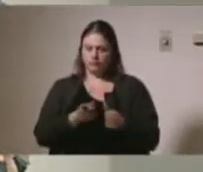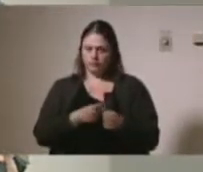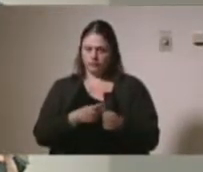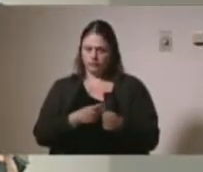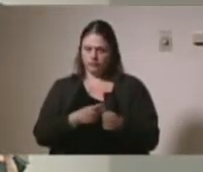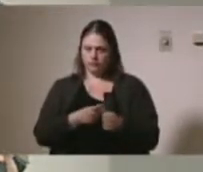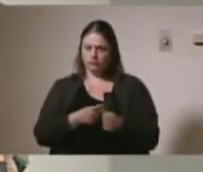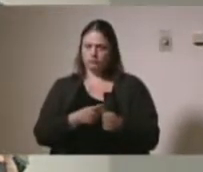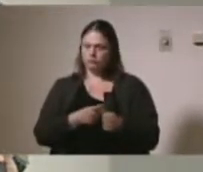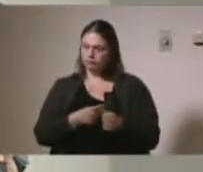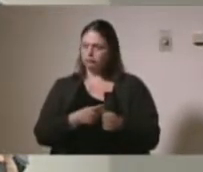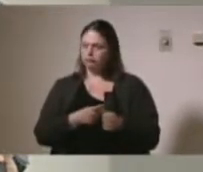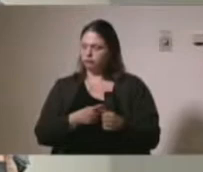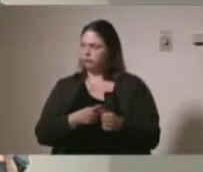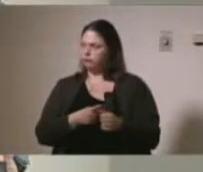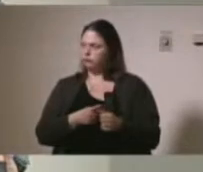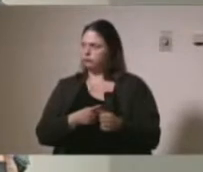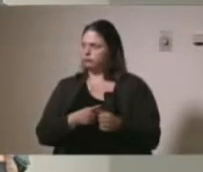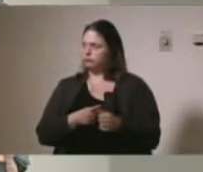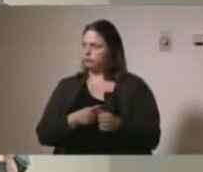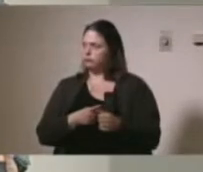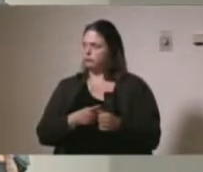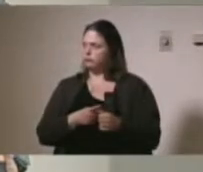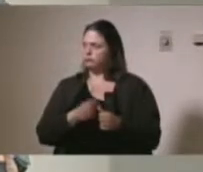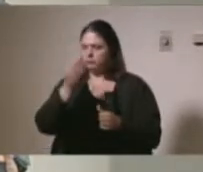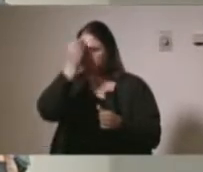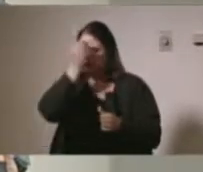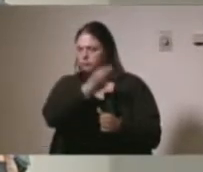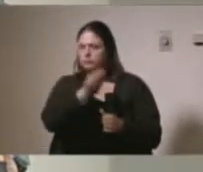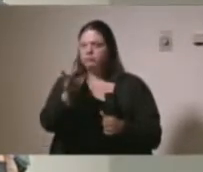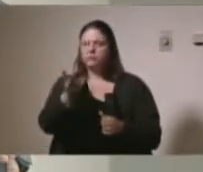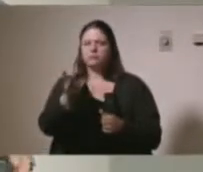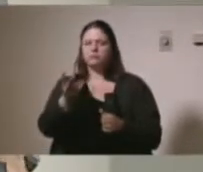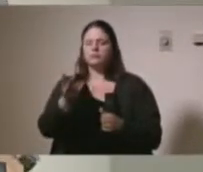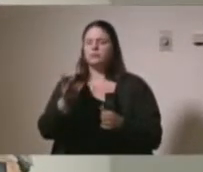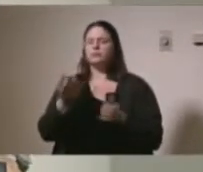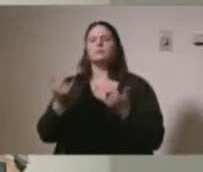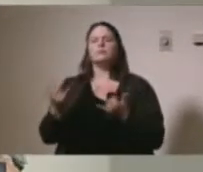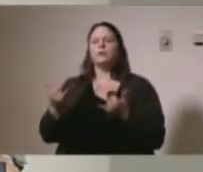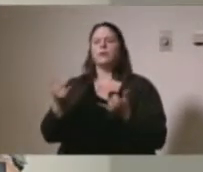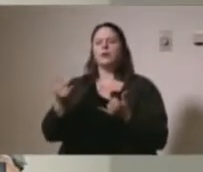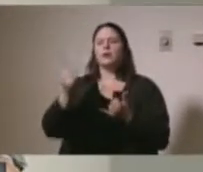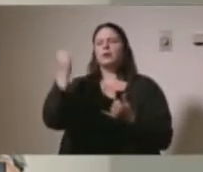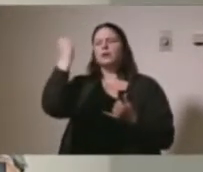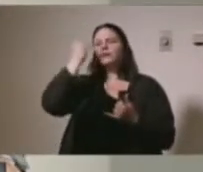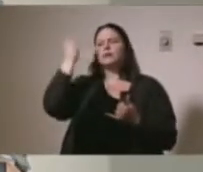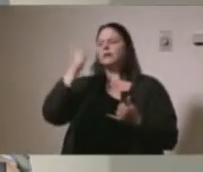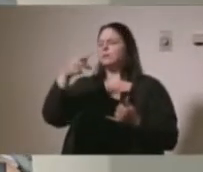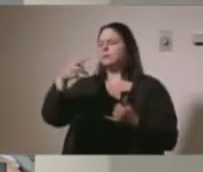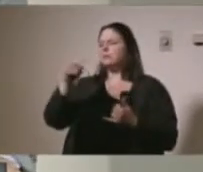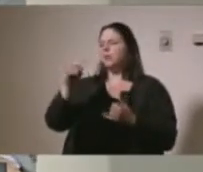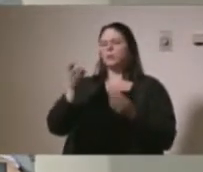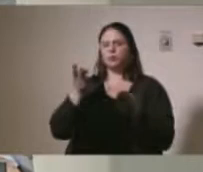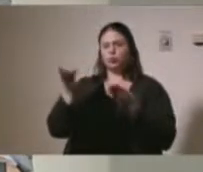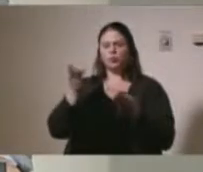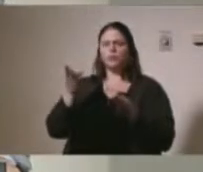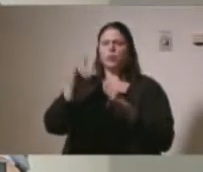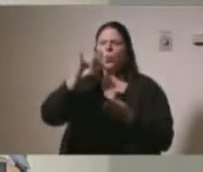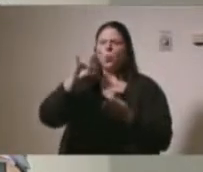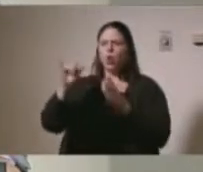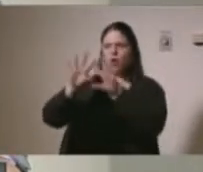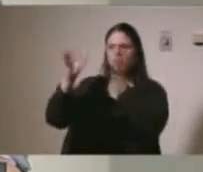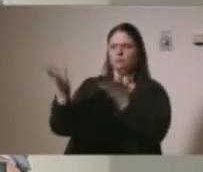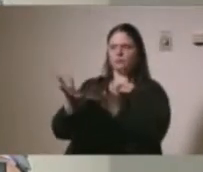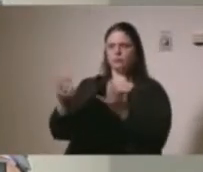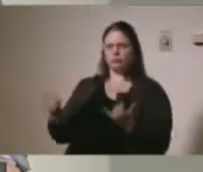tell the participants about the current situation of the Italian Postal Service, and for that I have